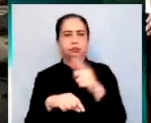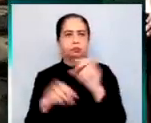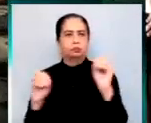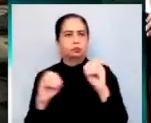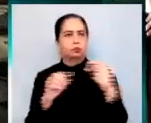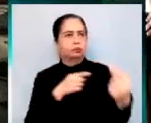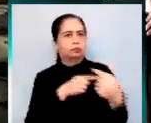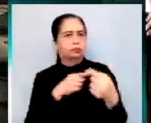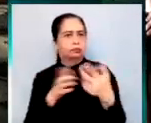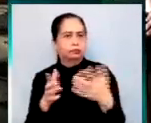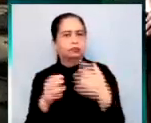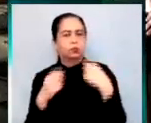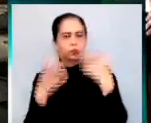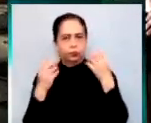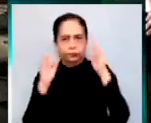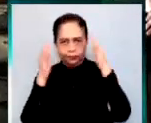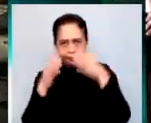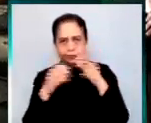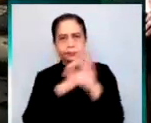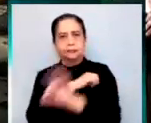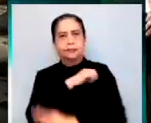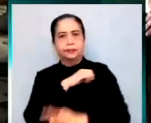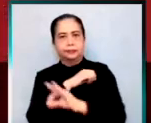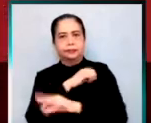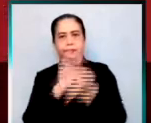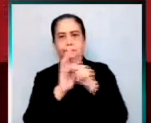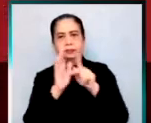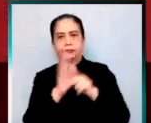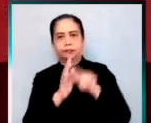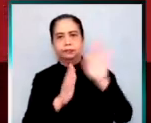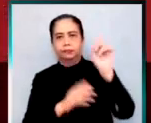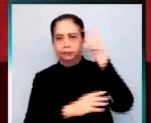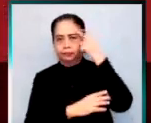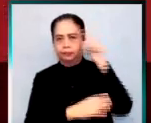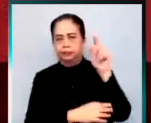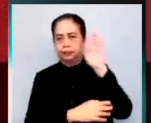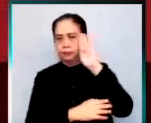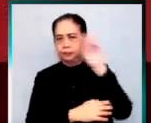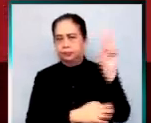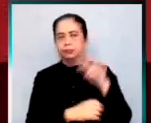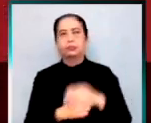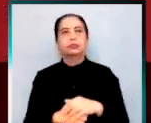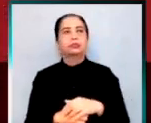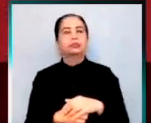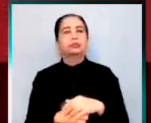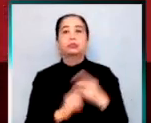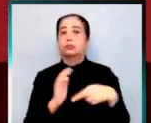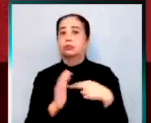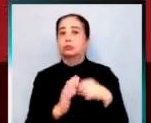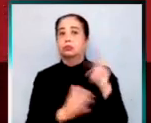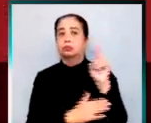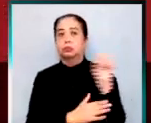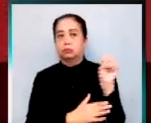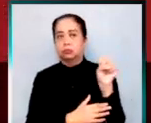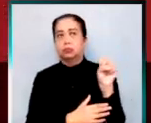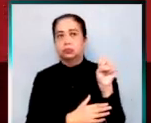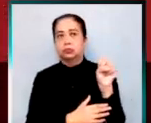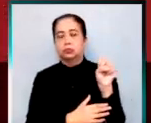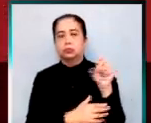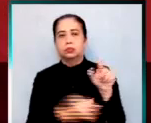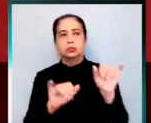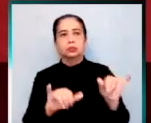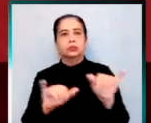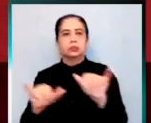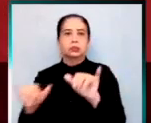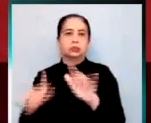ang magiging foreign policy ng Administrasyong Marcos. The role of the United States in the maintaining the